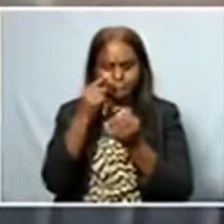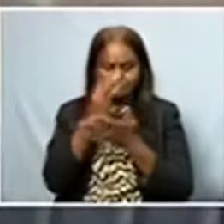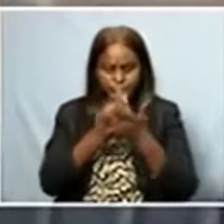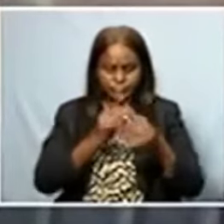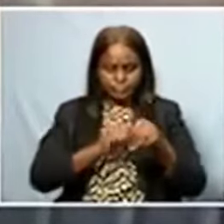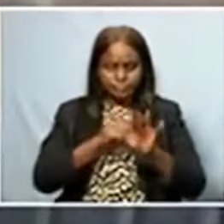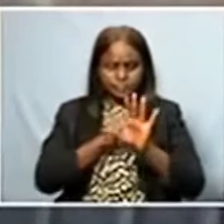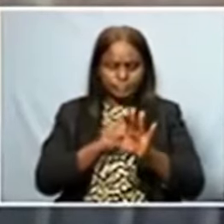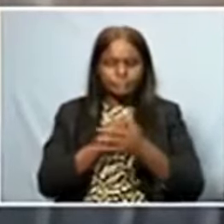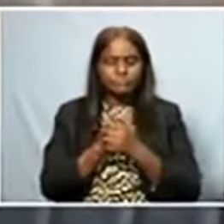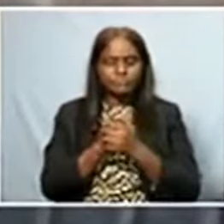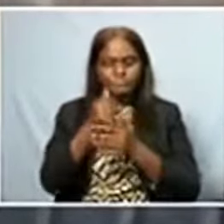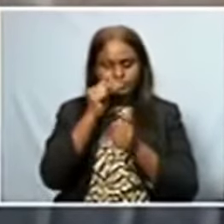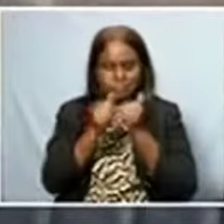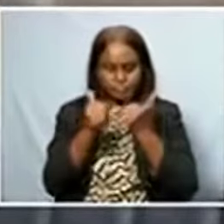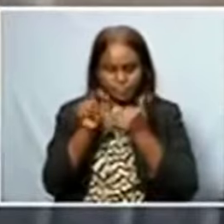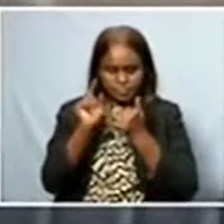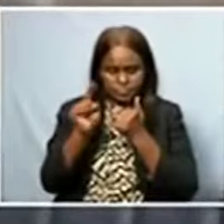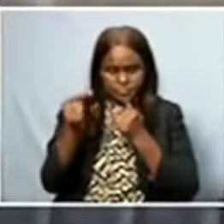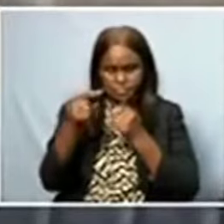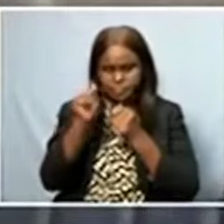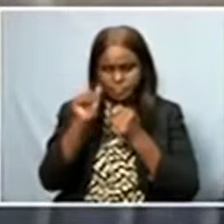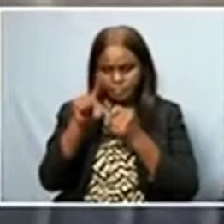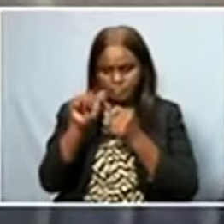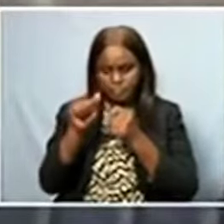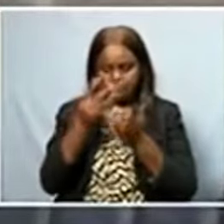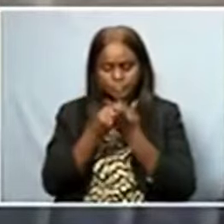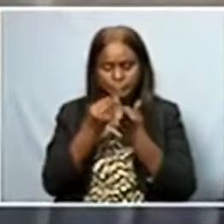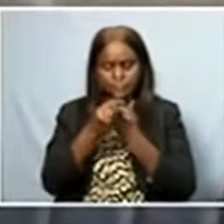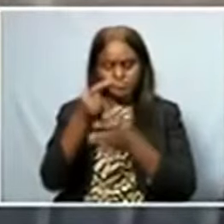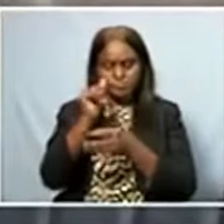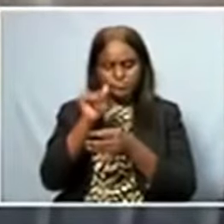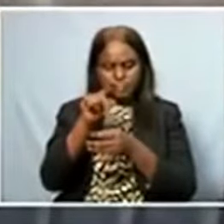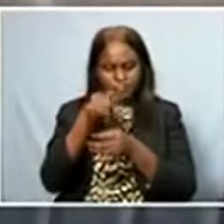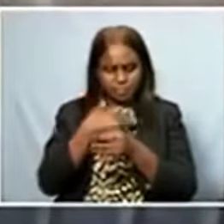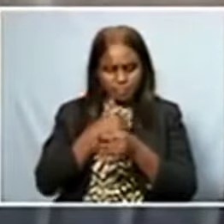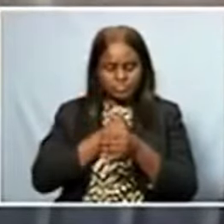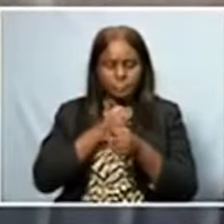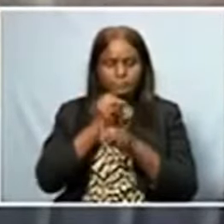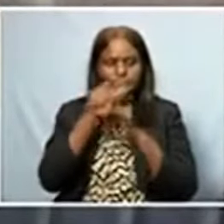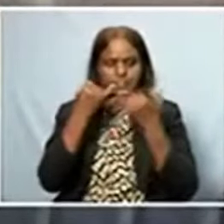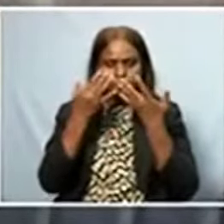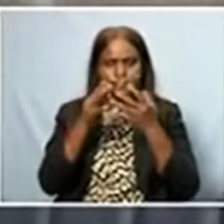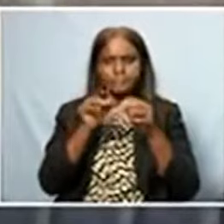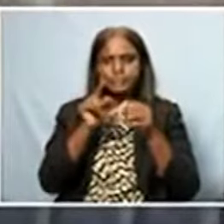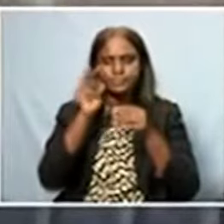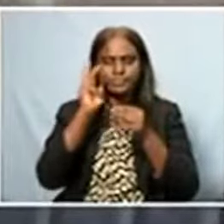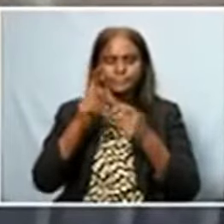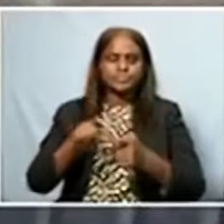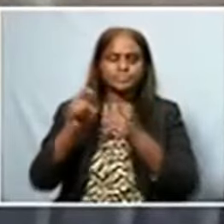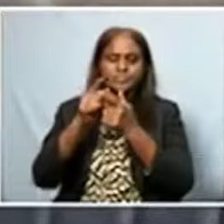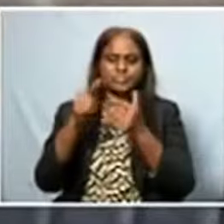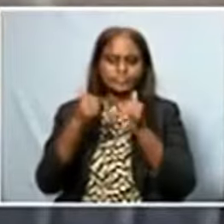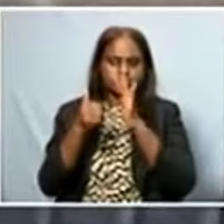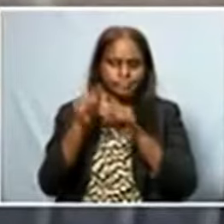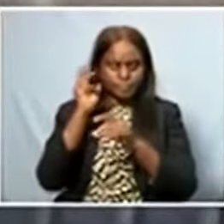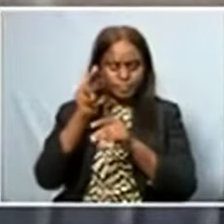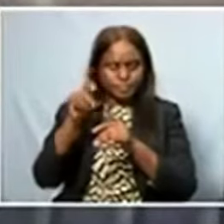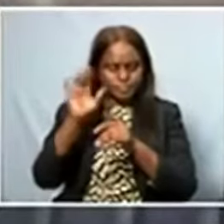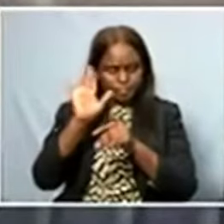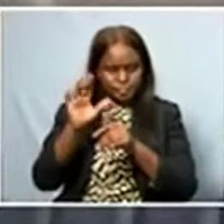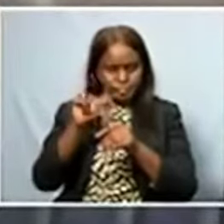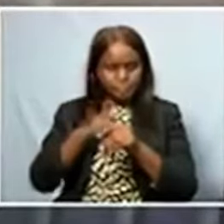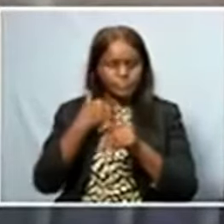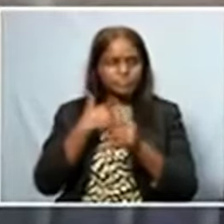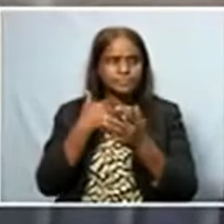time. Because that gap, that financial gap, like I've said, will pose a significant challenge. They will need to